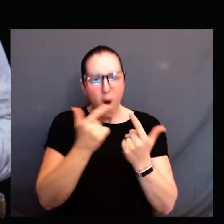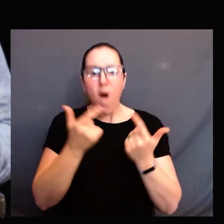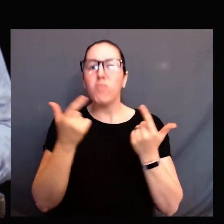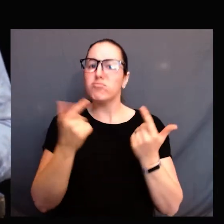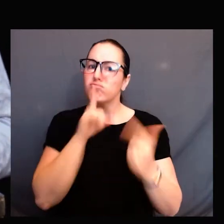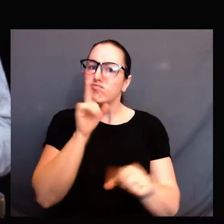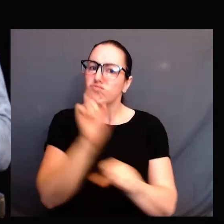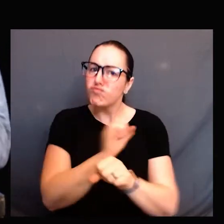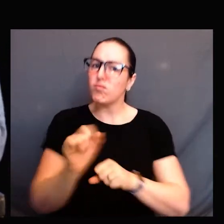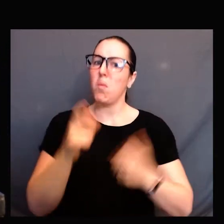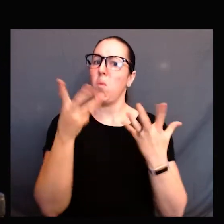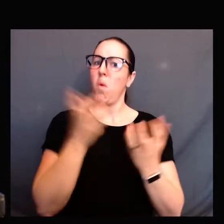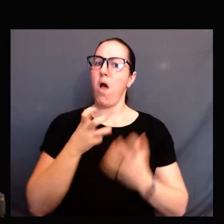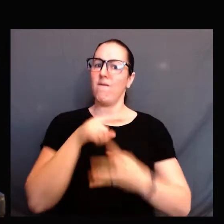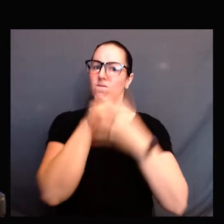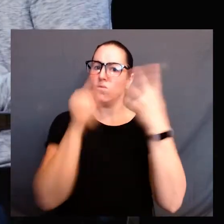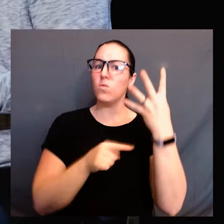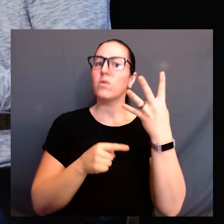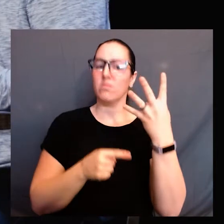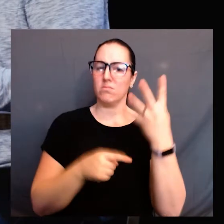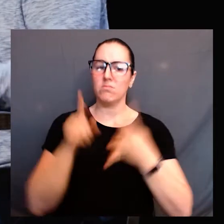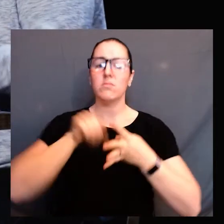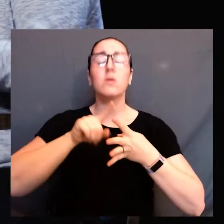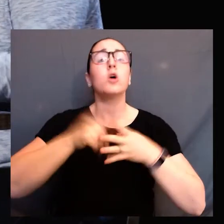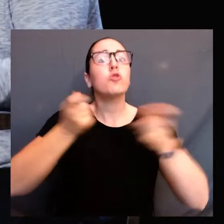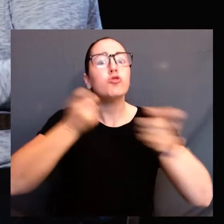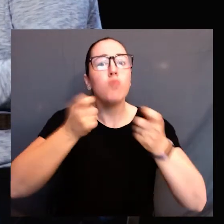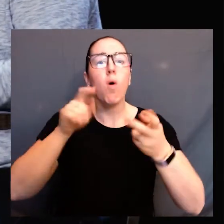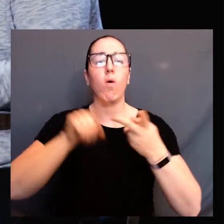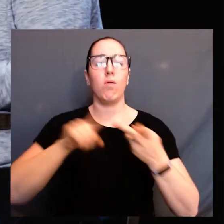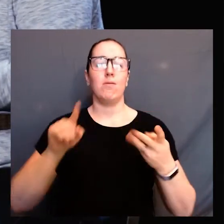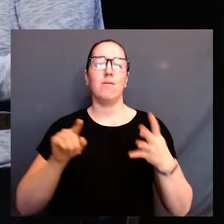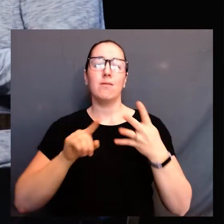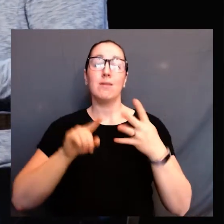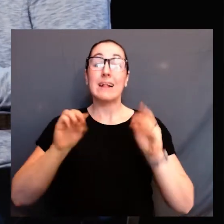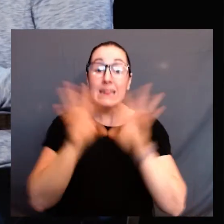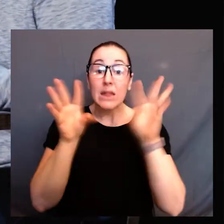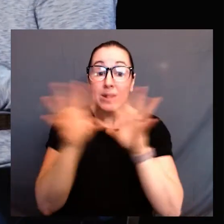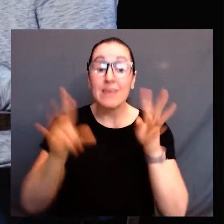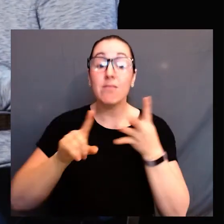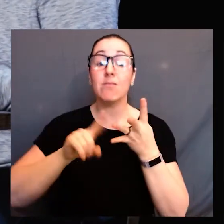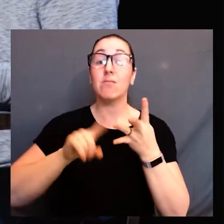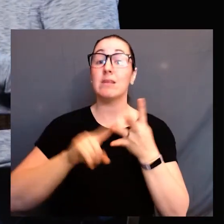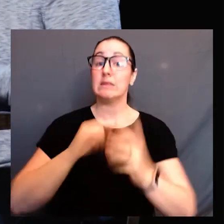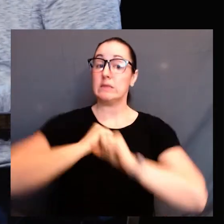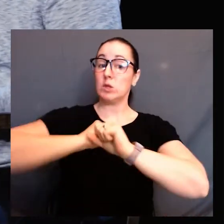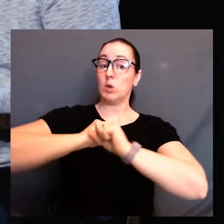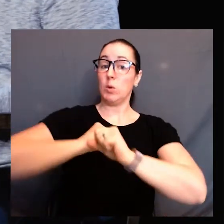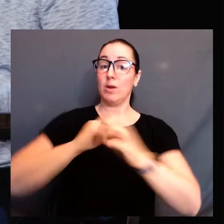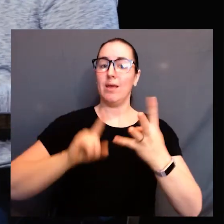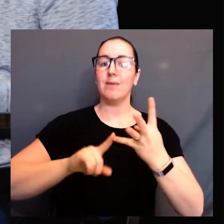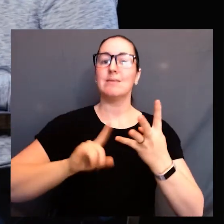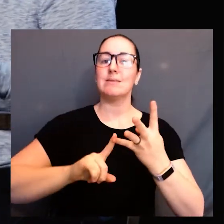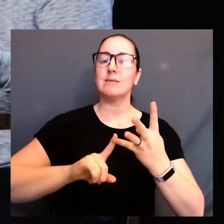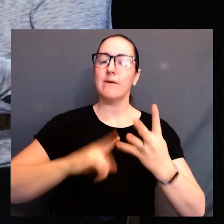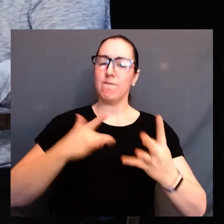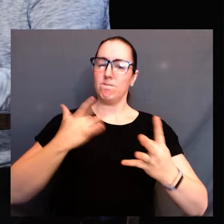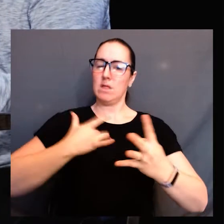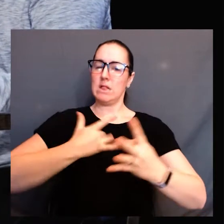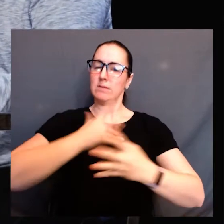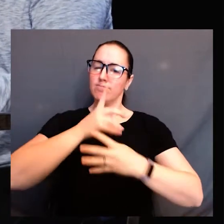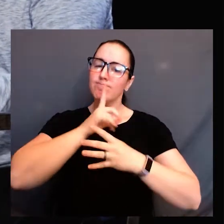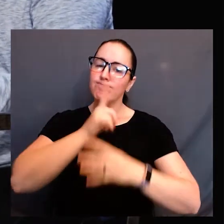all of us really want four things. We want control, clarity, security,